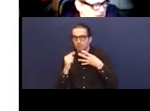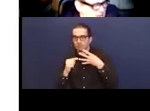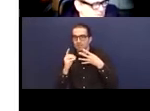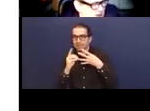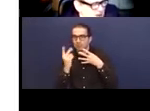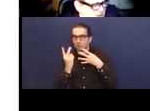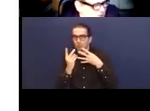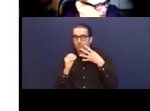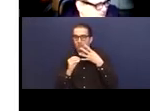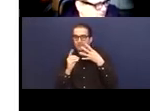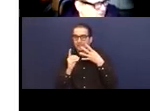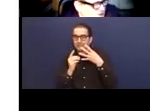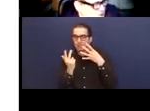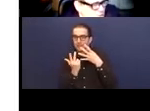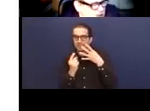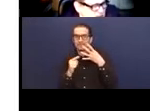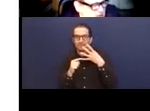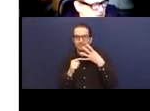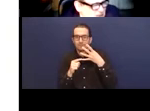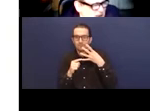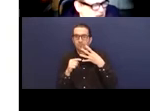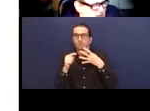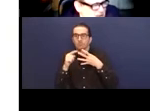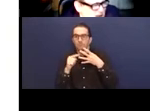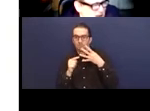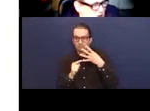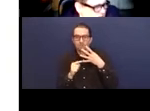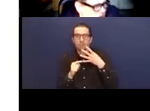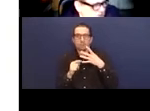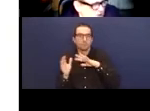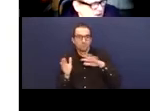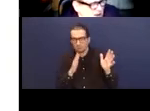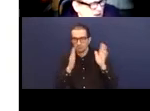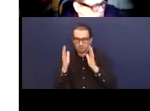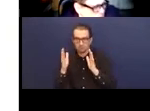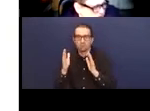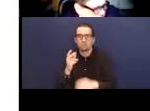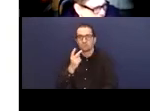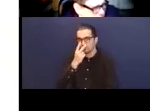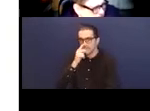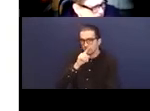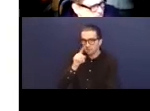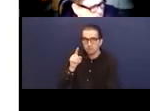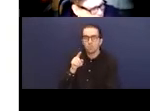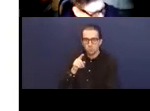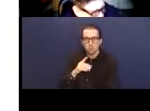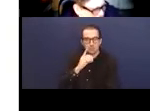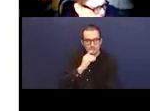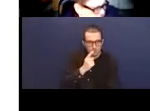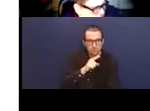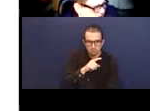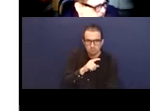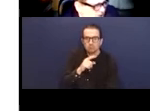4.7% some difficulty, 2.6% a lot of difficulty, and 0.5%